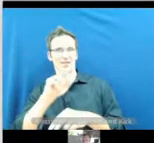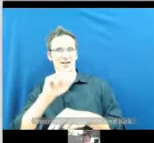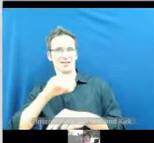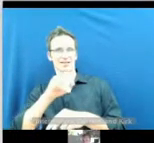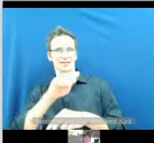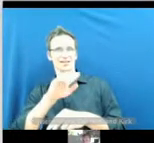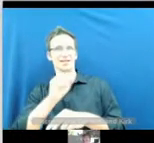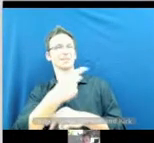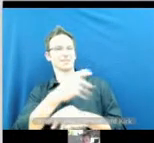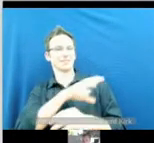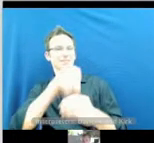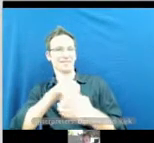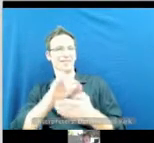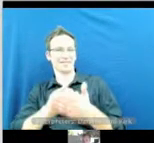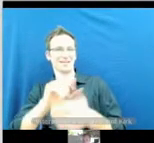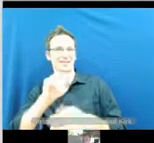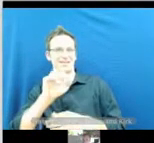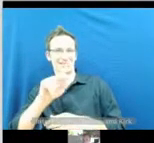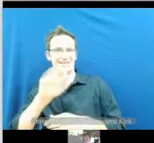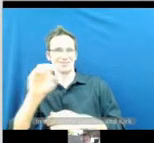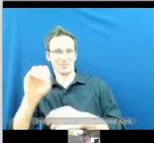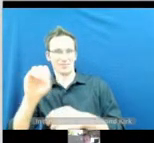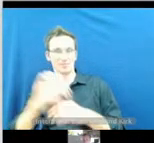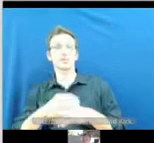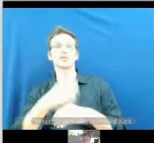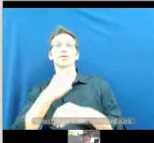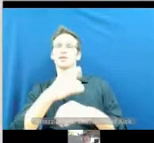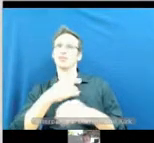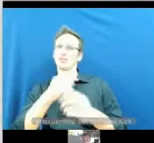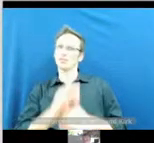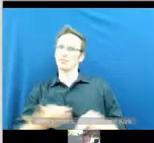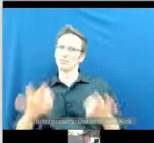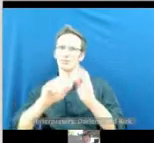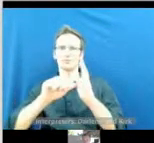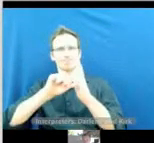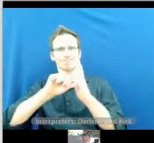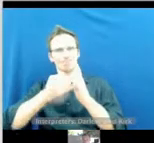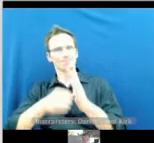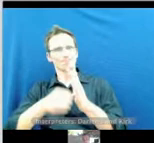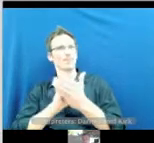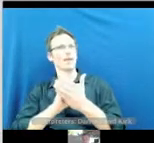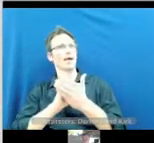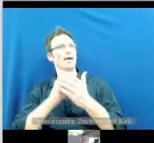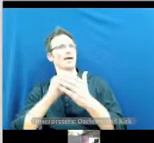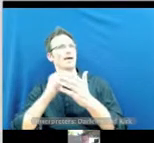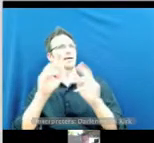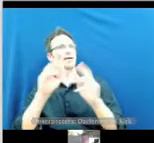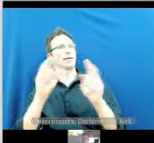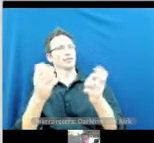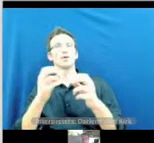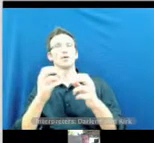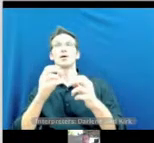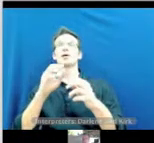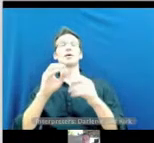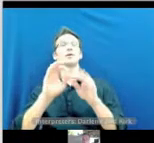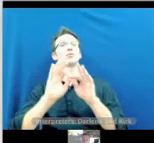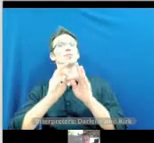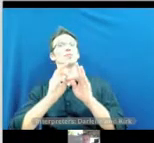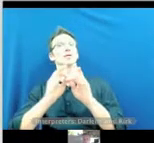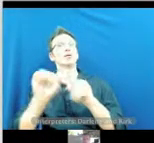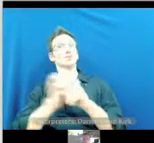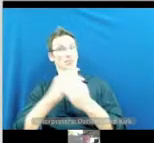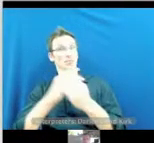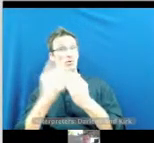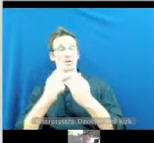this issue, just the fact that the interpreter education program is so chock full of content that it's